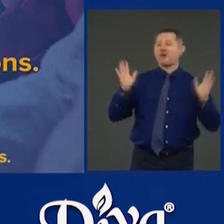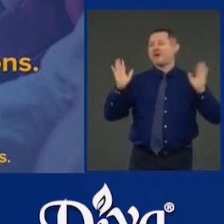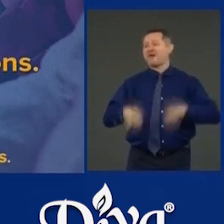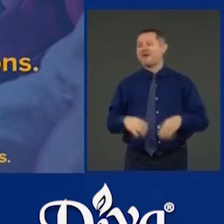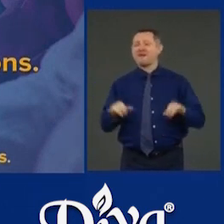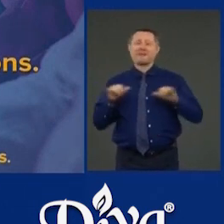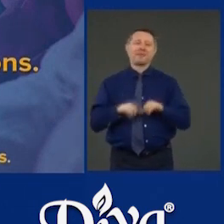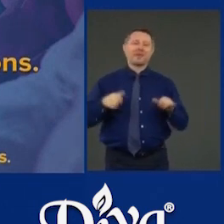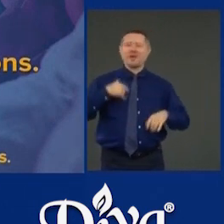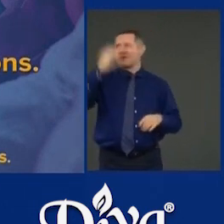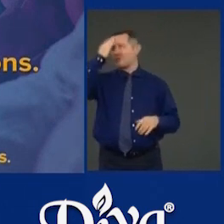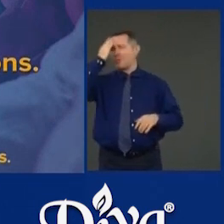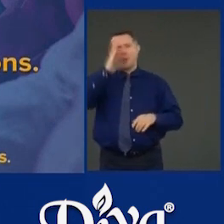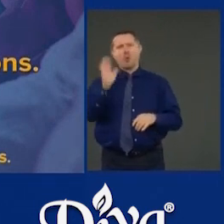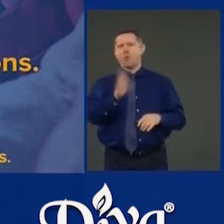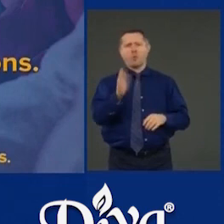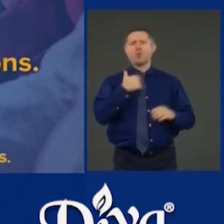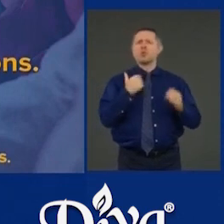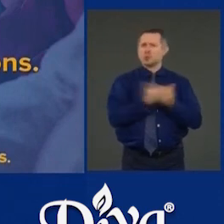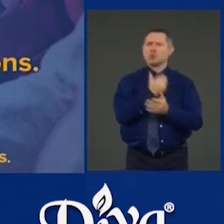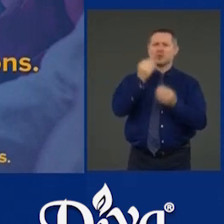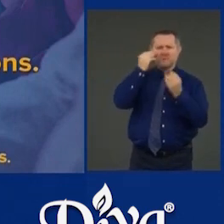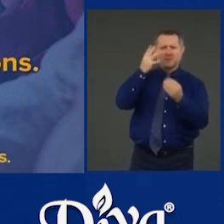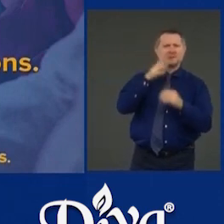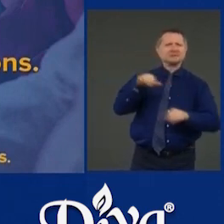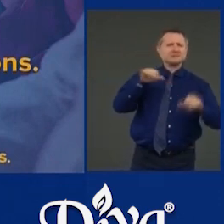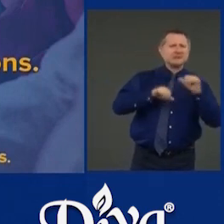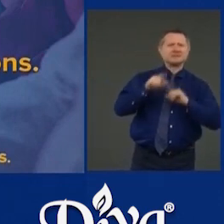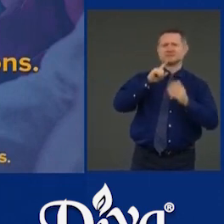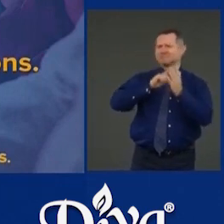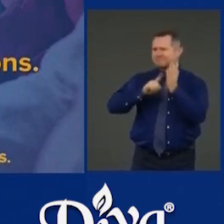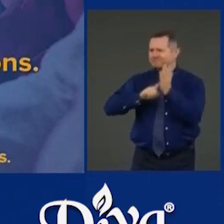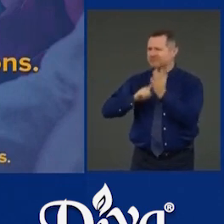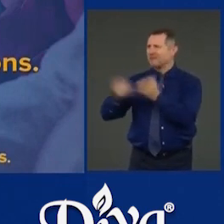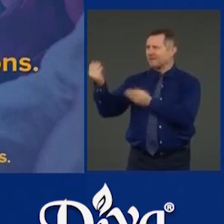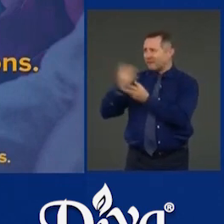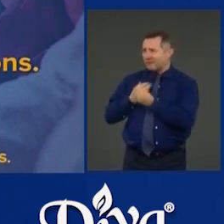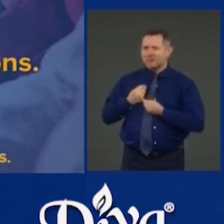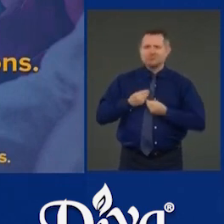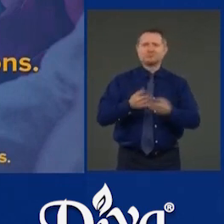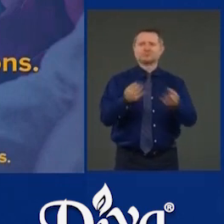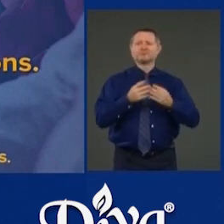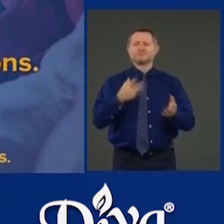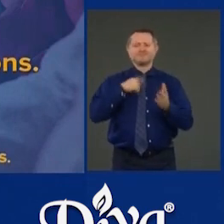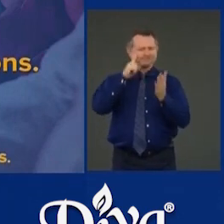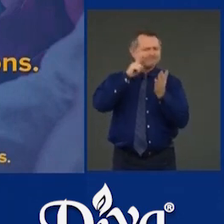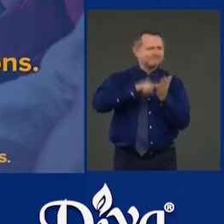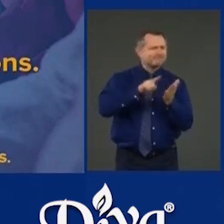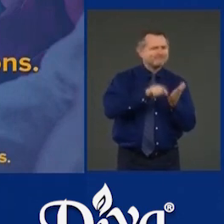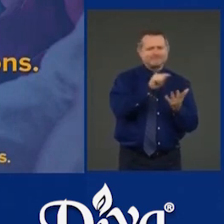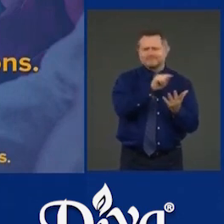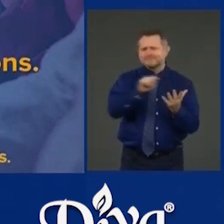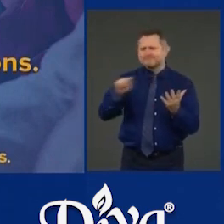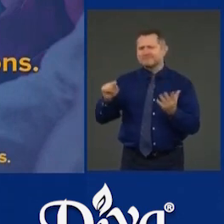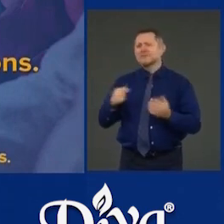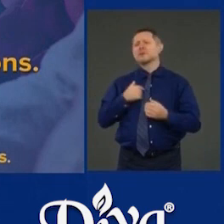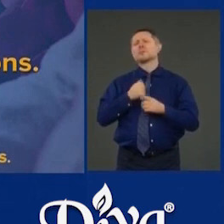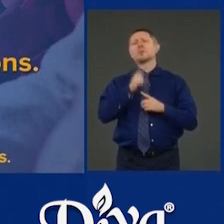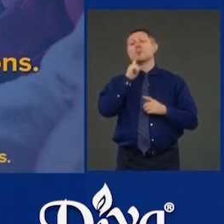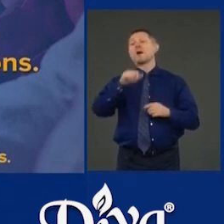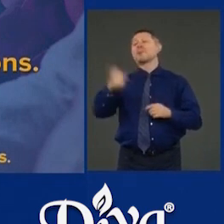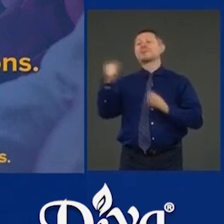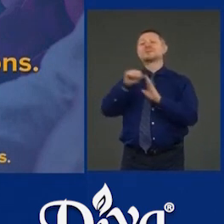wrong. So we're continuing to study the most recent developments. We're looking at what happened in other